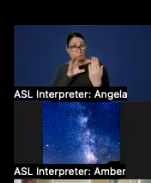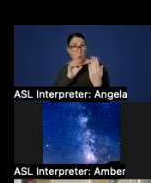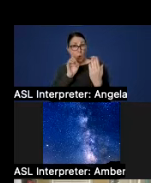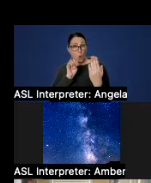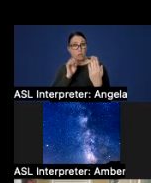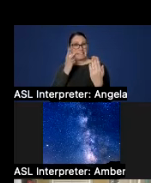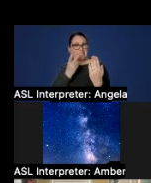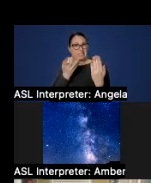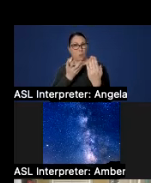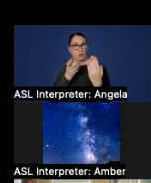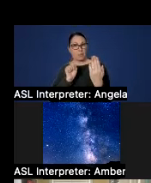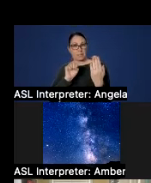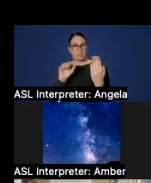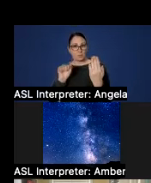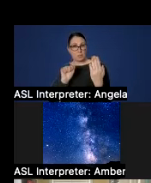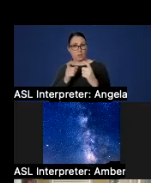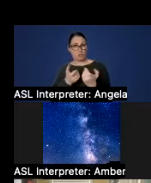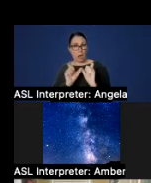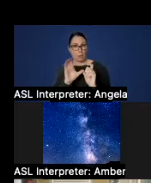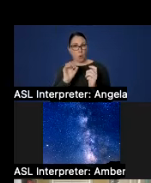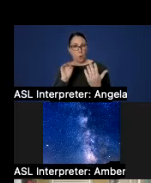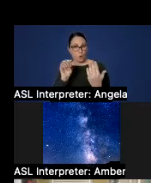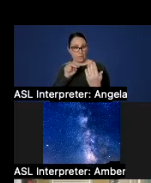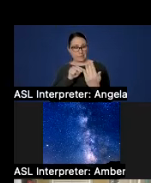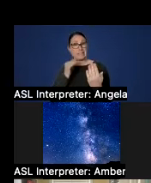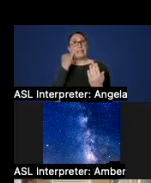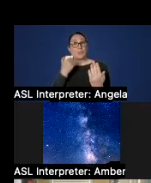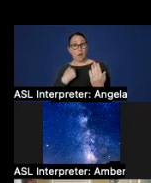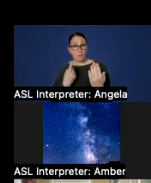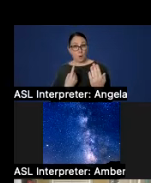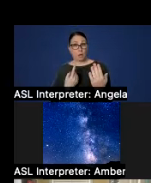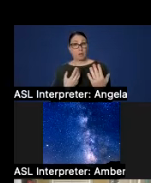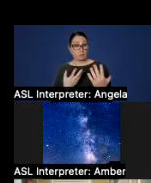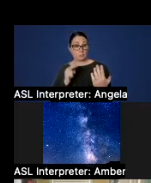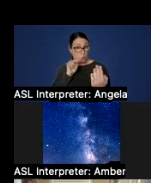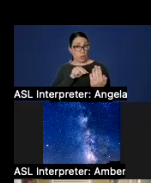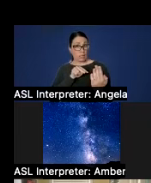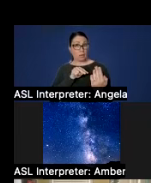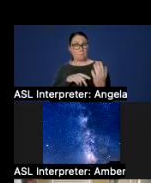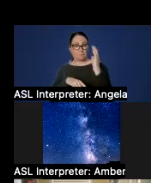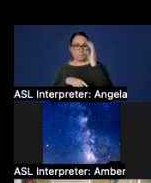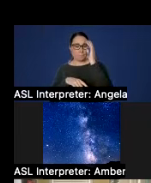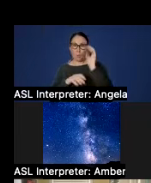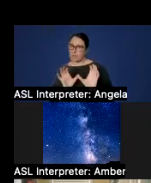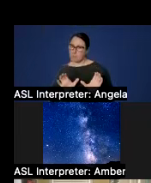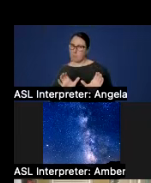code is if you have one. That's another area where we can push to strengthen.